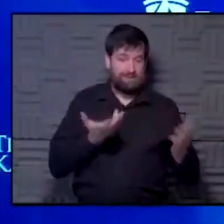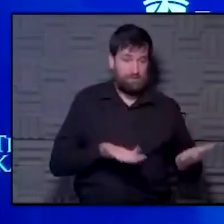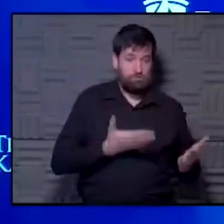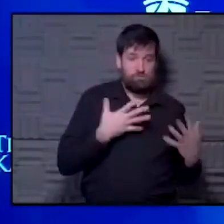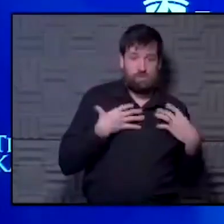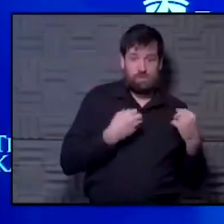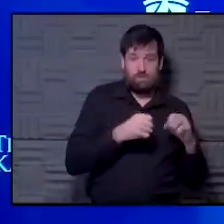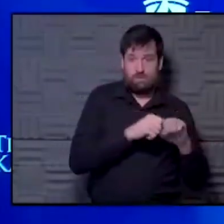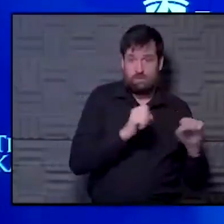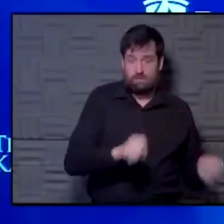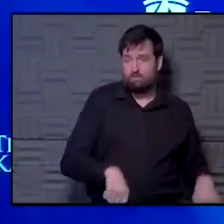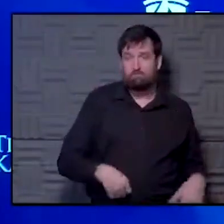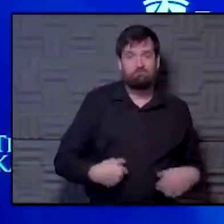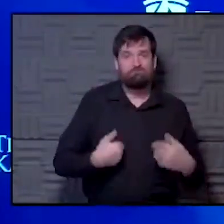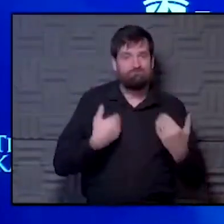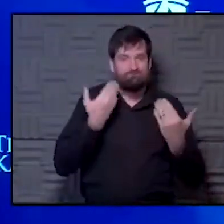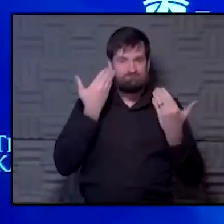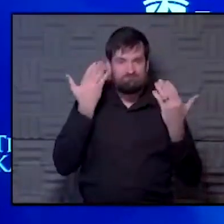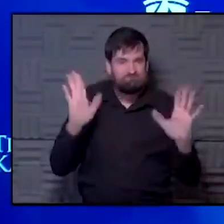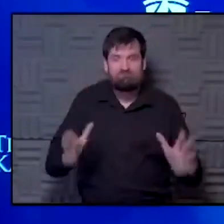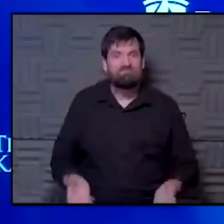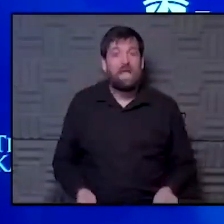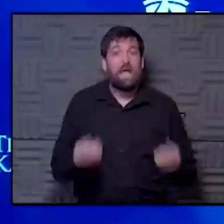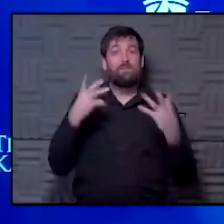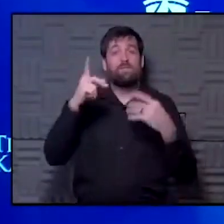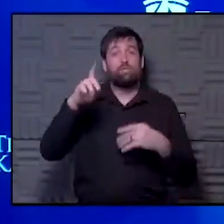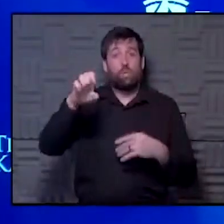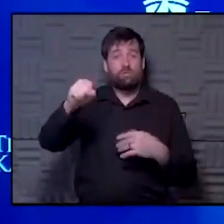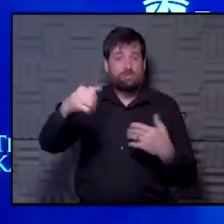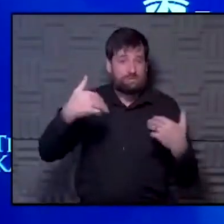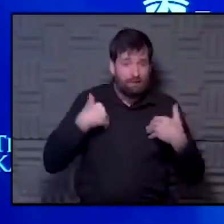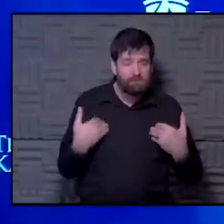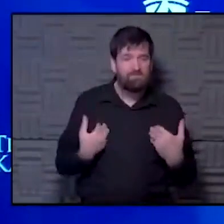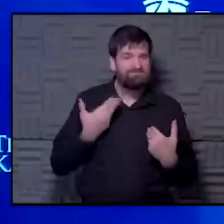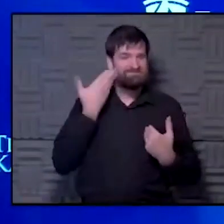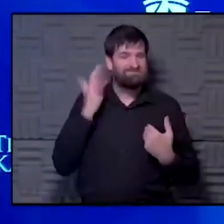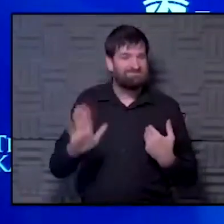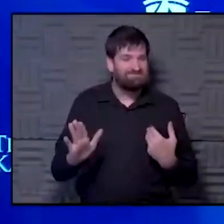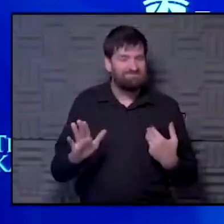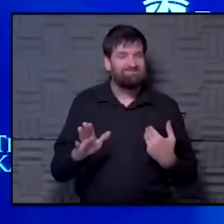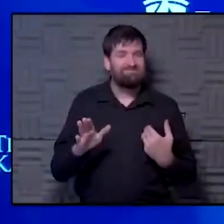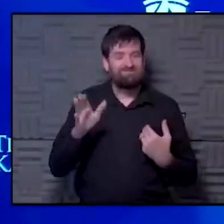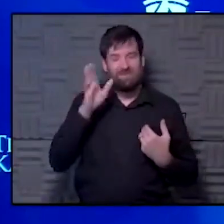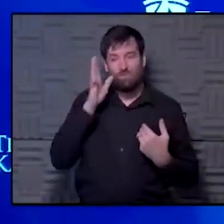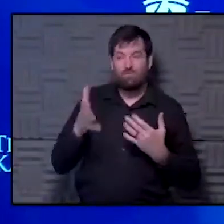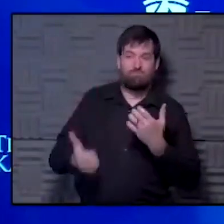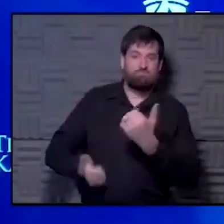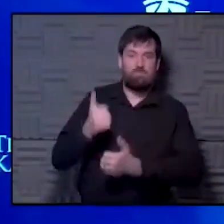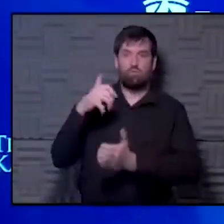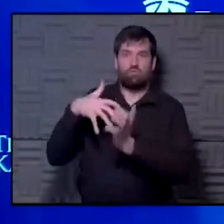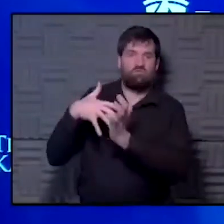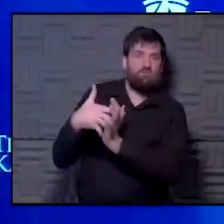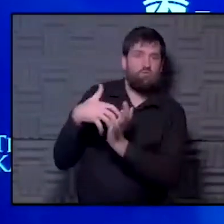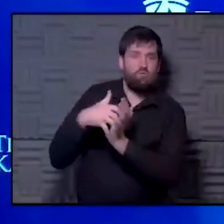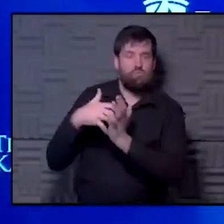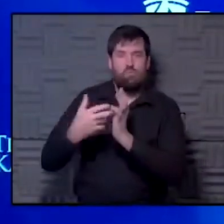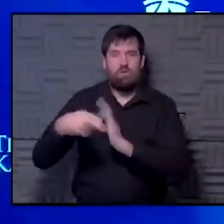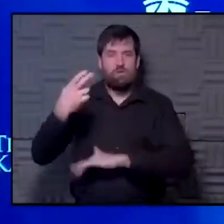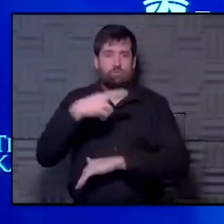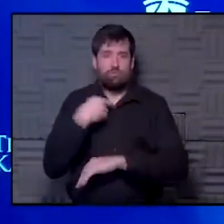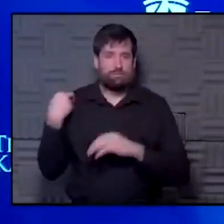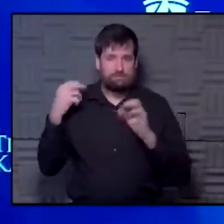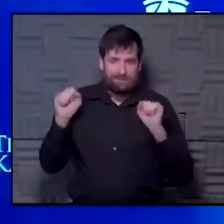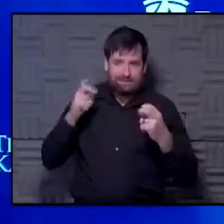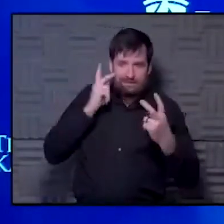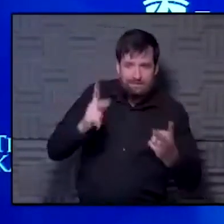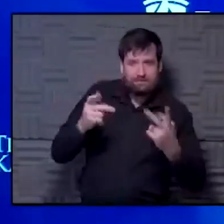system? I don't know, because I don't know how many doses of vaccine we're going to have. And so we're going to turn to the most vulnerable that we can see, and we can